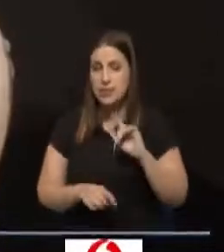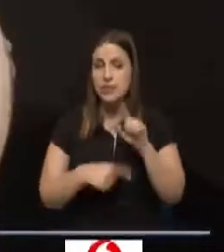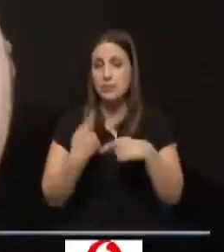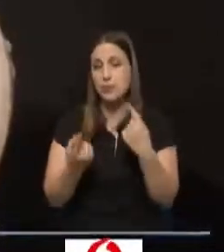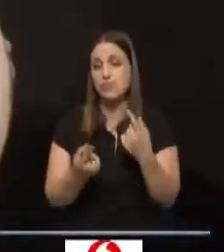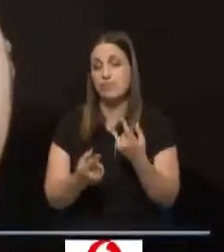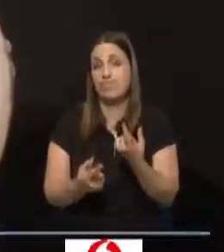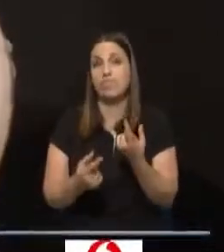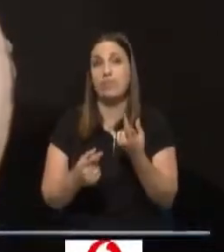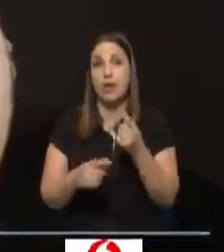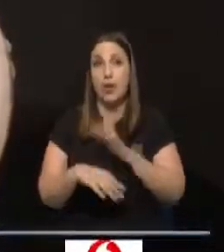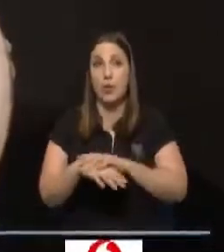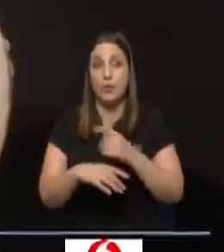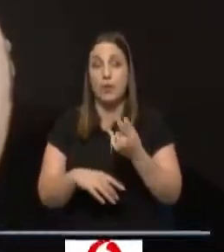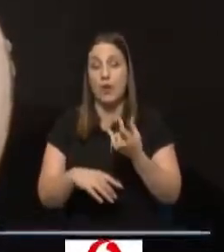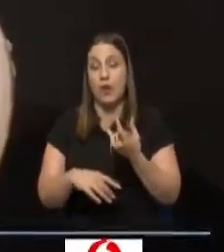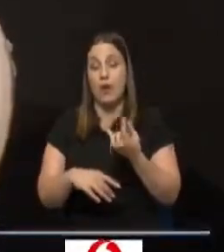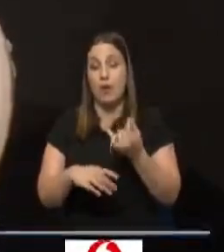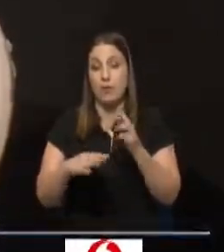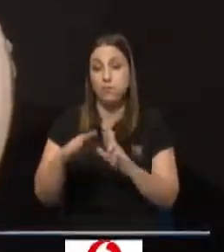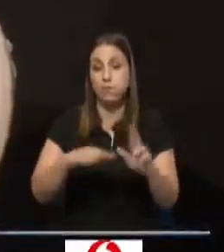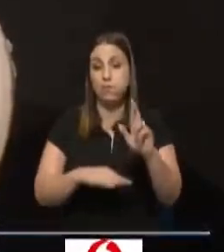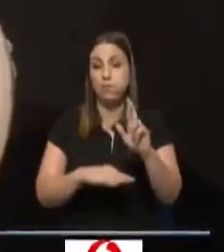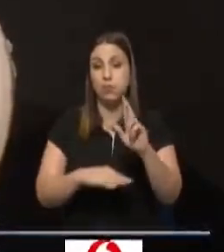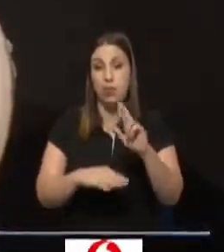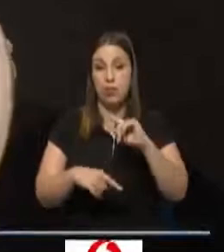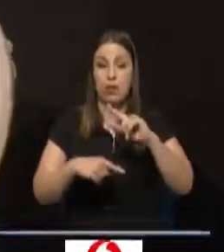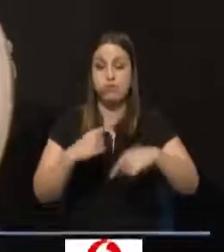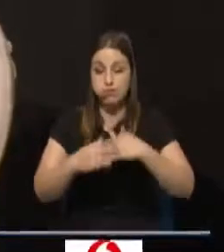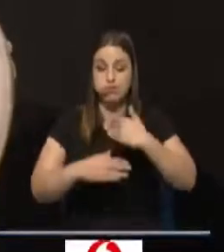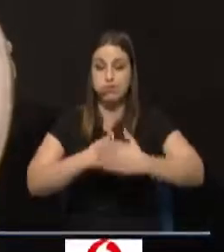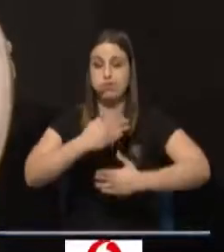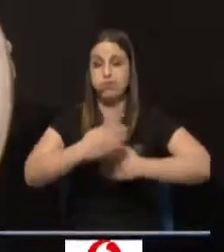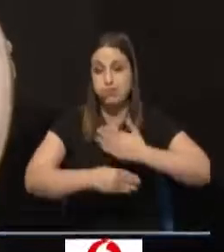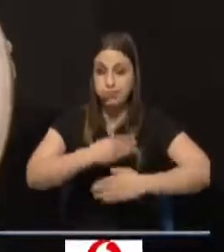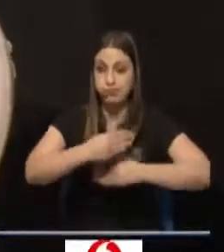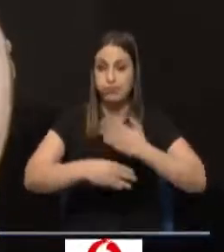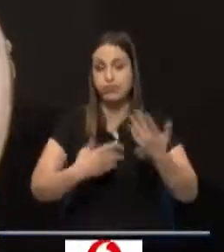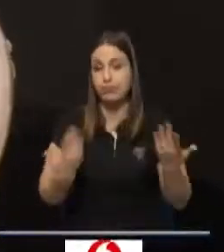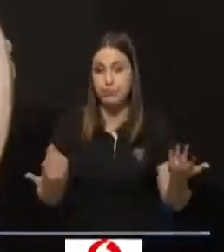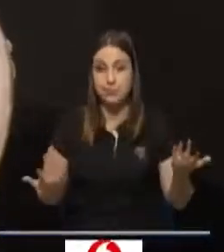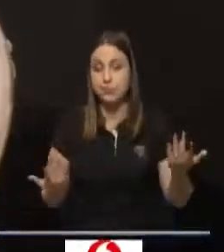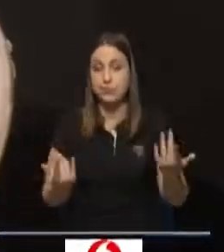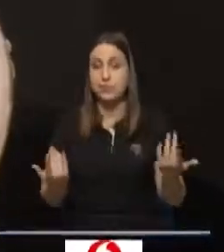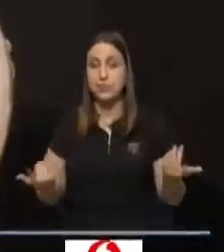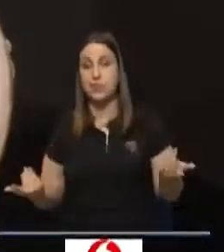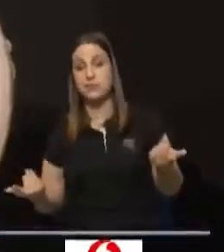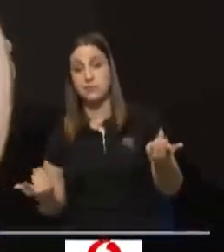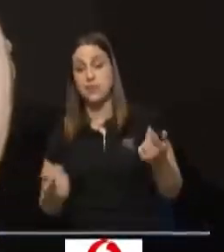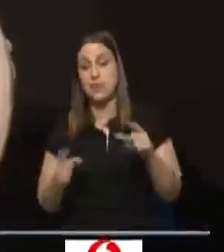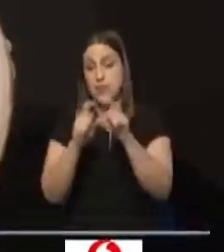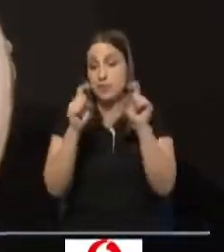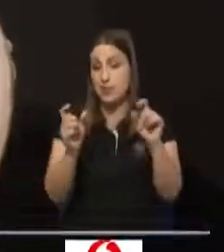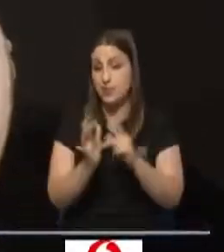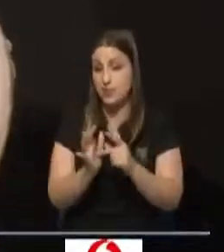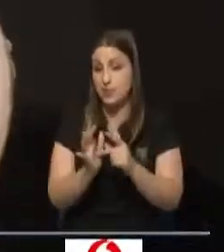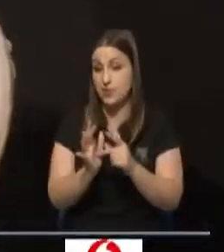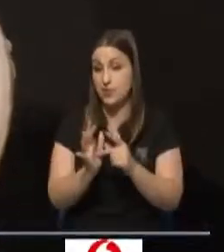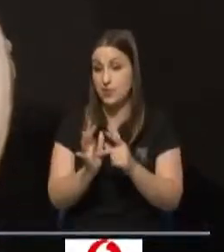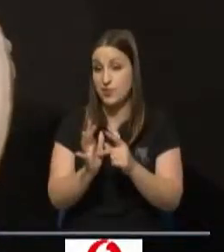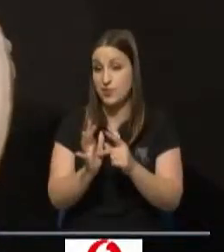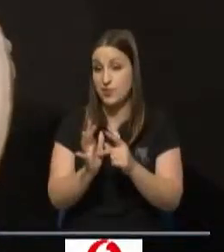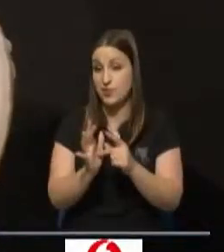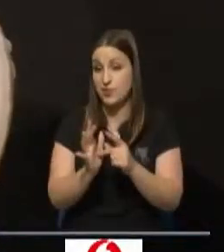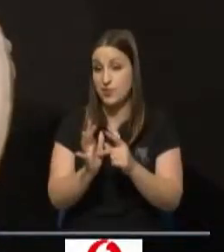every day, and there's an inflation that is like to scarcity. So we, the companies,